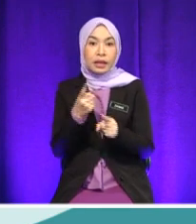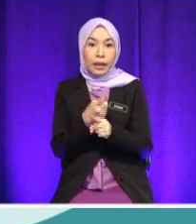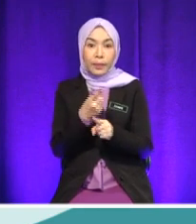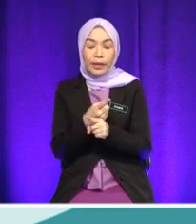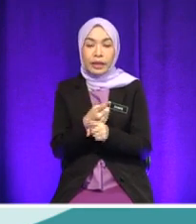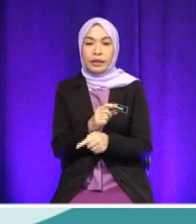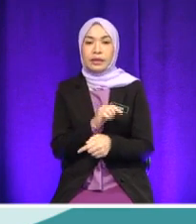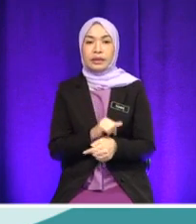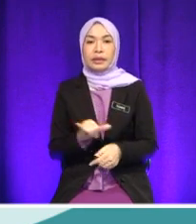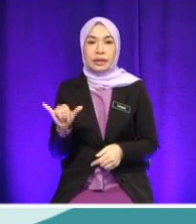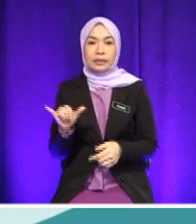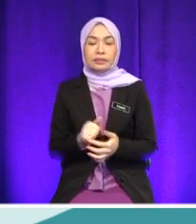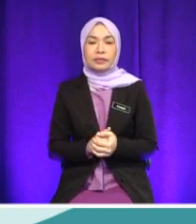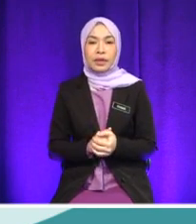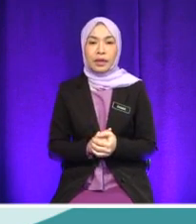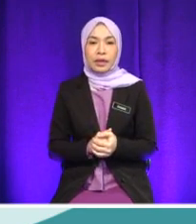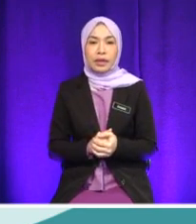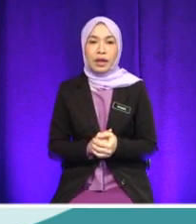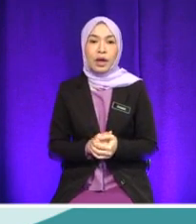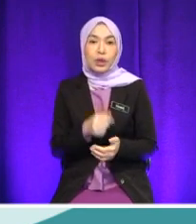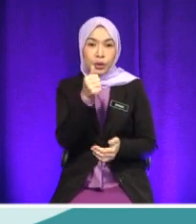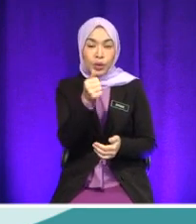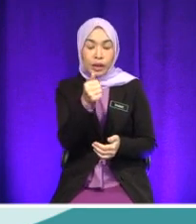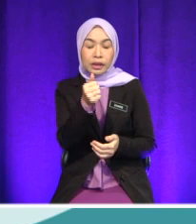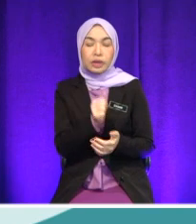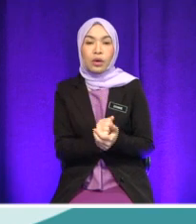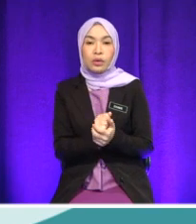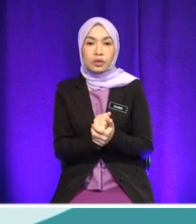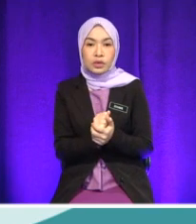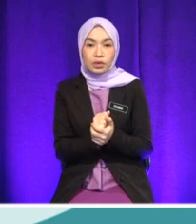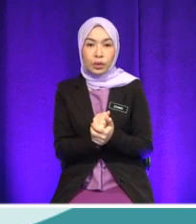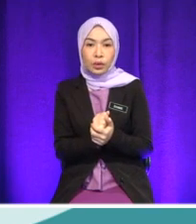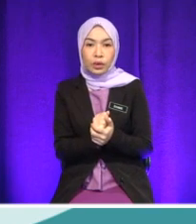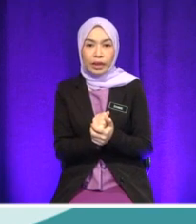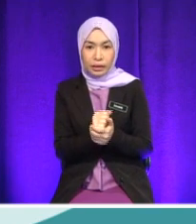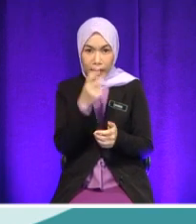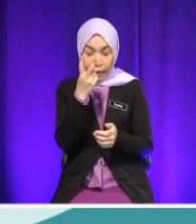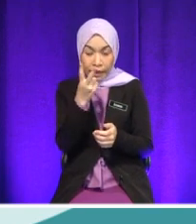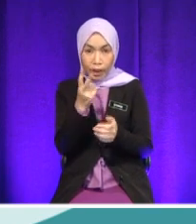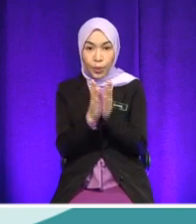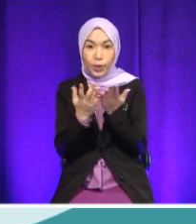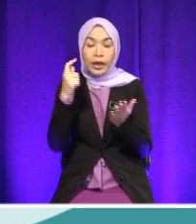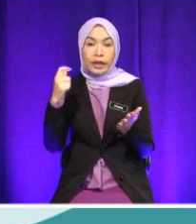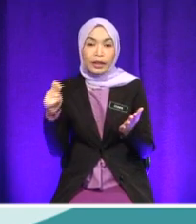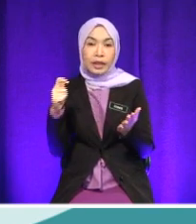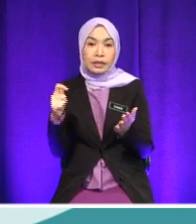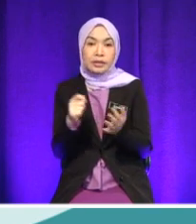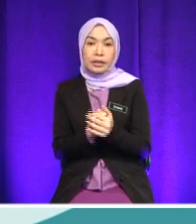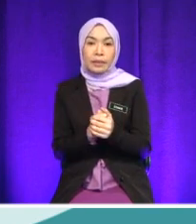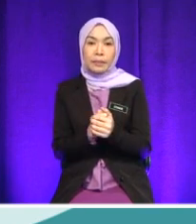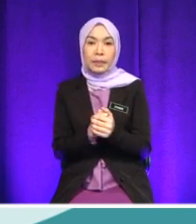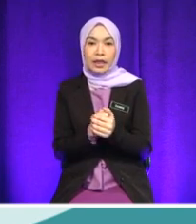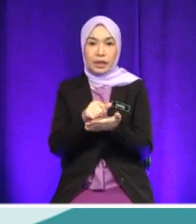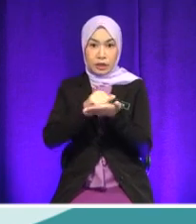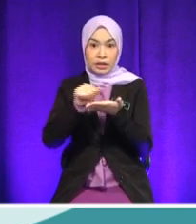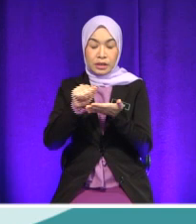agree in part, P. Okay, you can also find this in your textbook on page 91. All right, so let's look at the